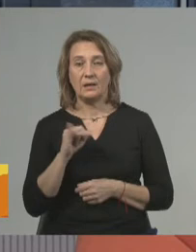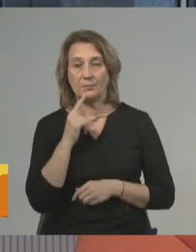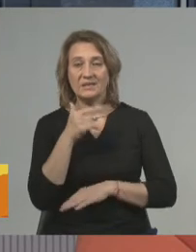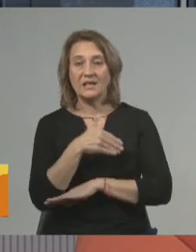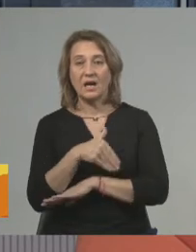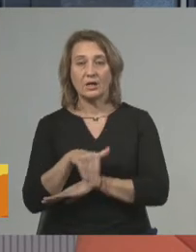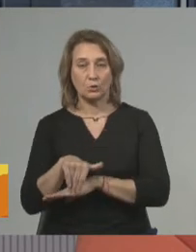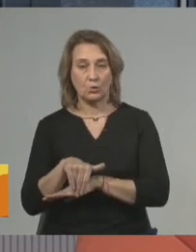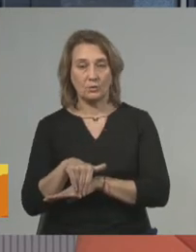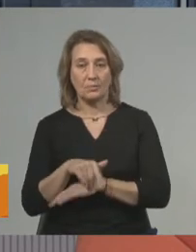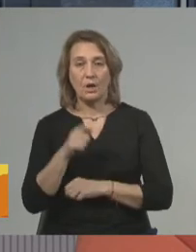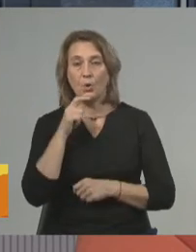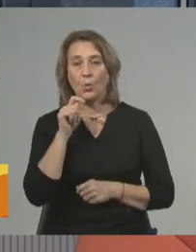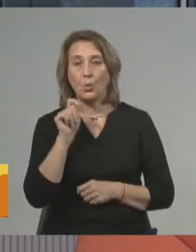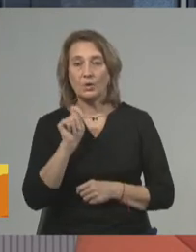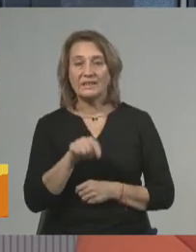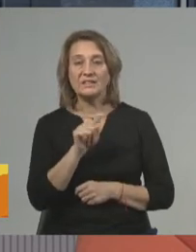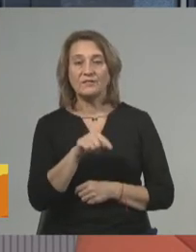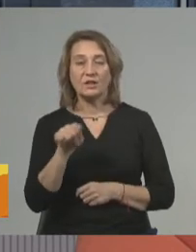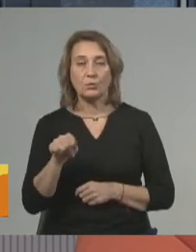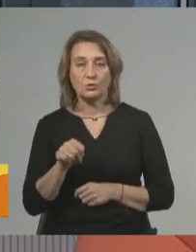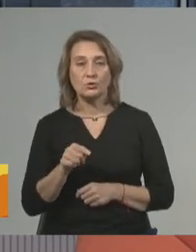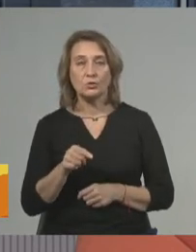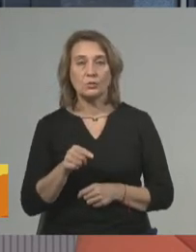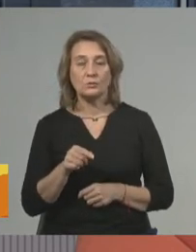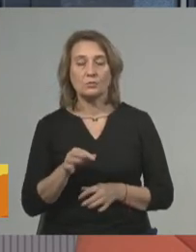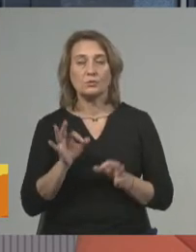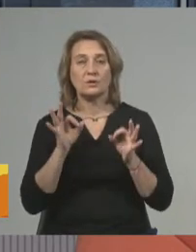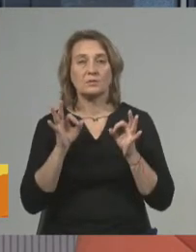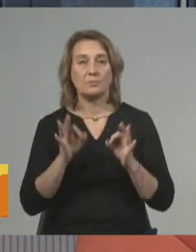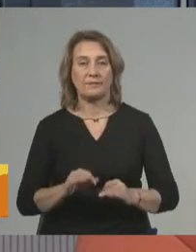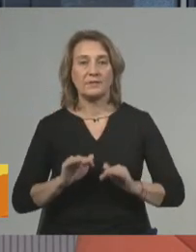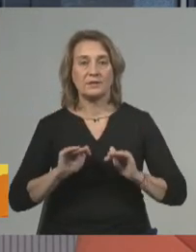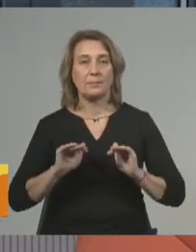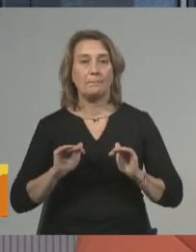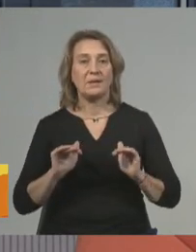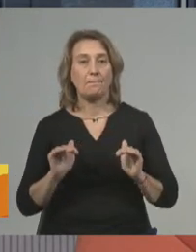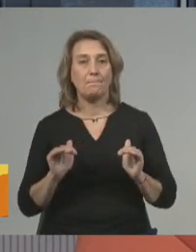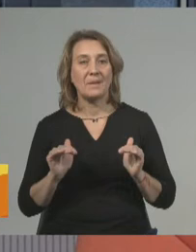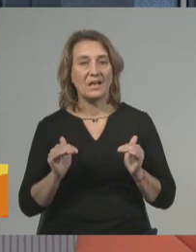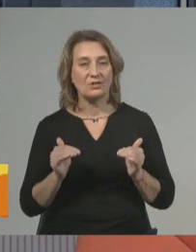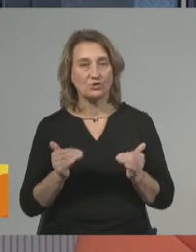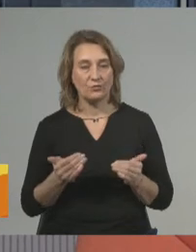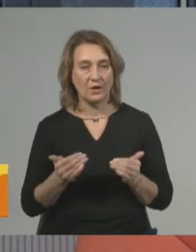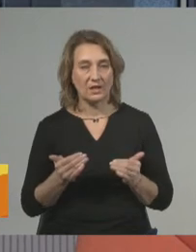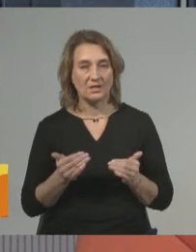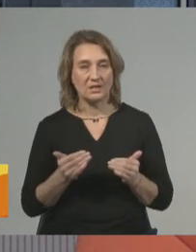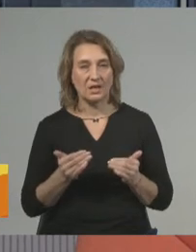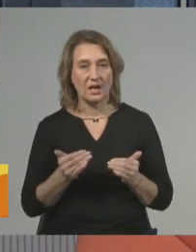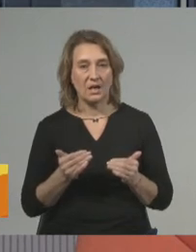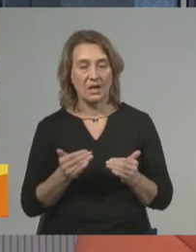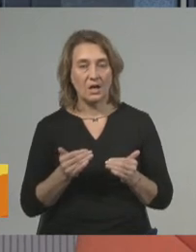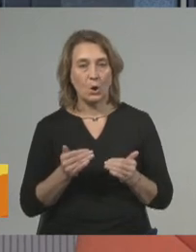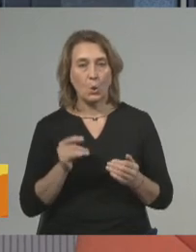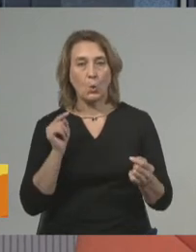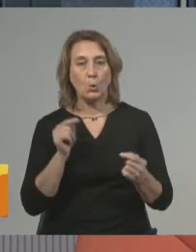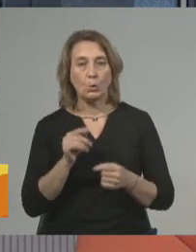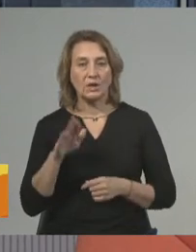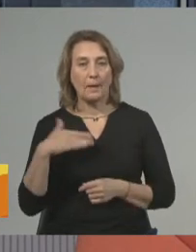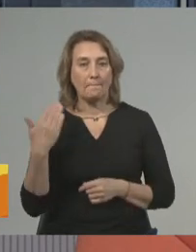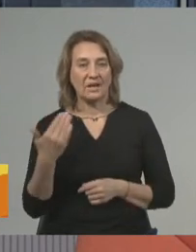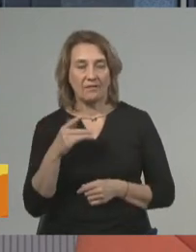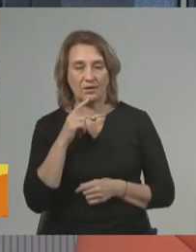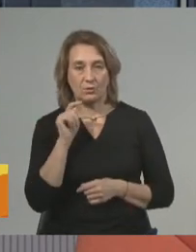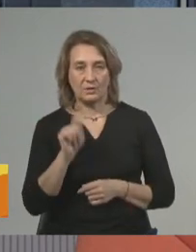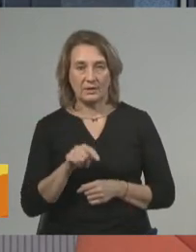right in this country i think it stems from i because i i believe i